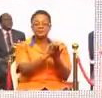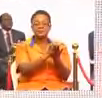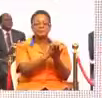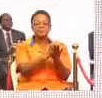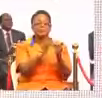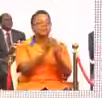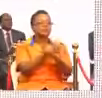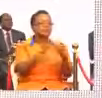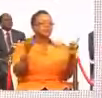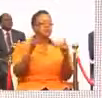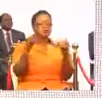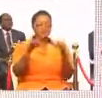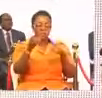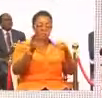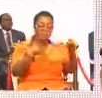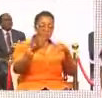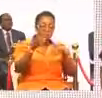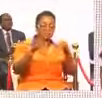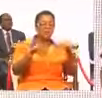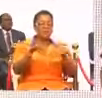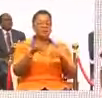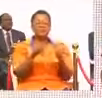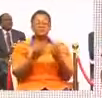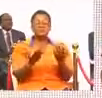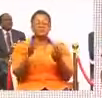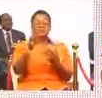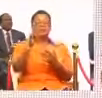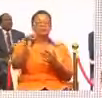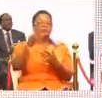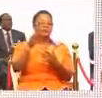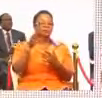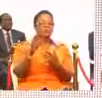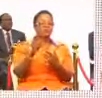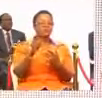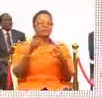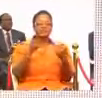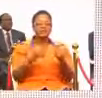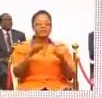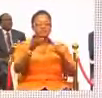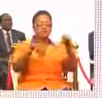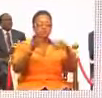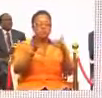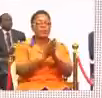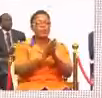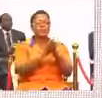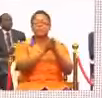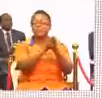Wasiwe wanafanya ukarabati kule, KPMG wanafanya ukarabati kule na Jubilee.